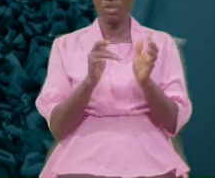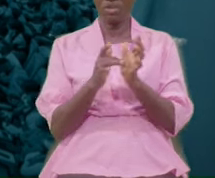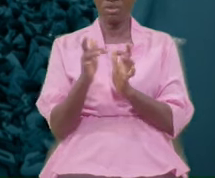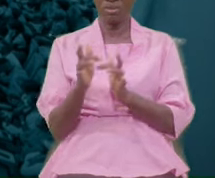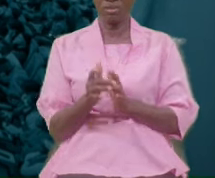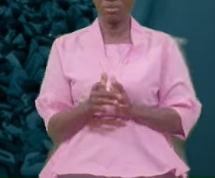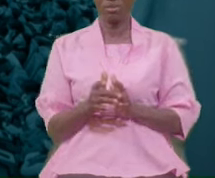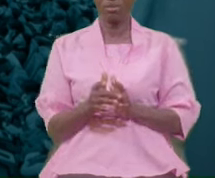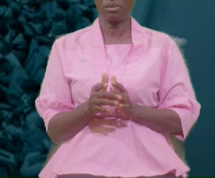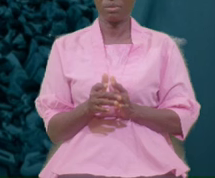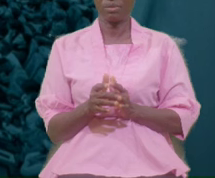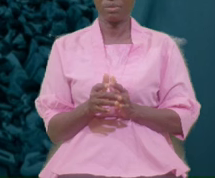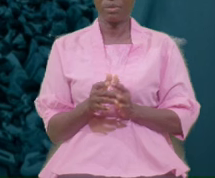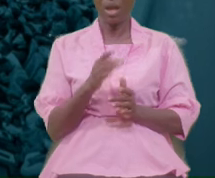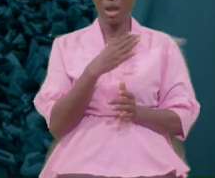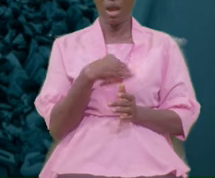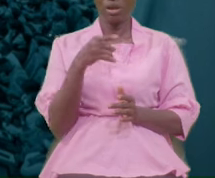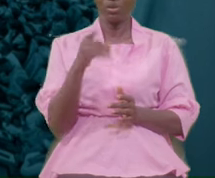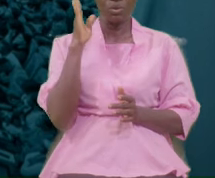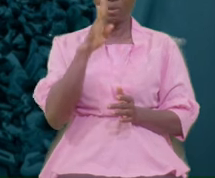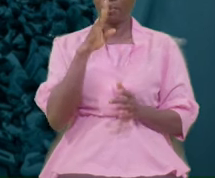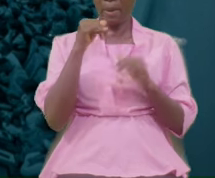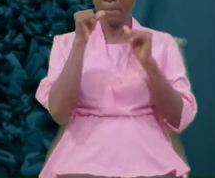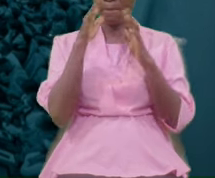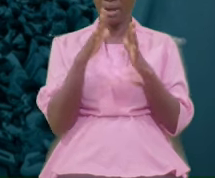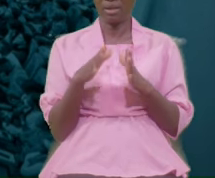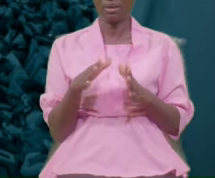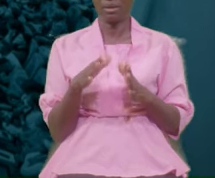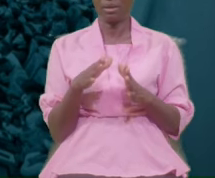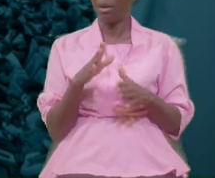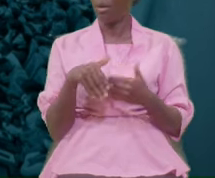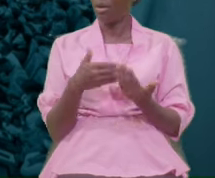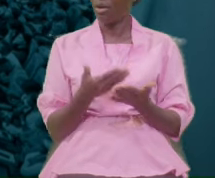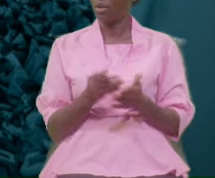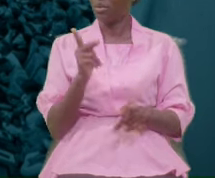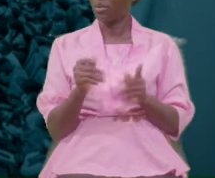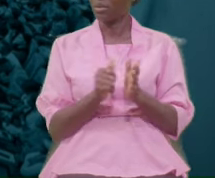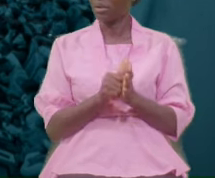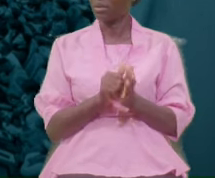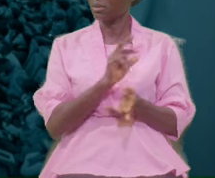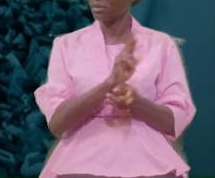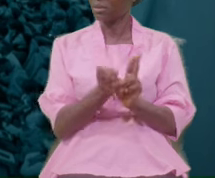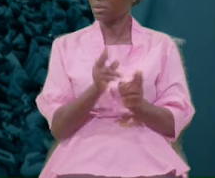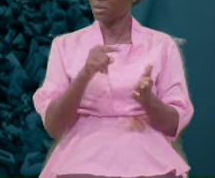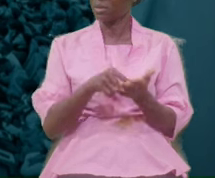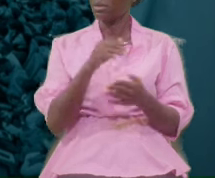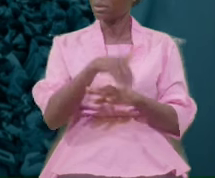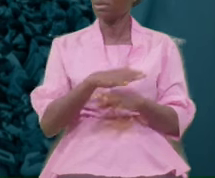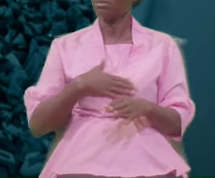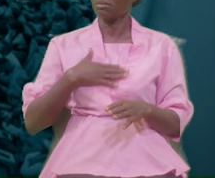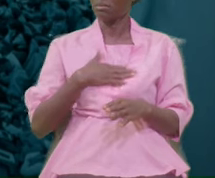blessed all who have given their life to Christ tonight please be there 3 o in the